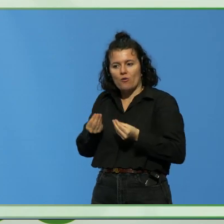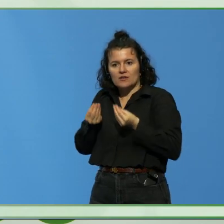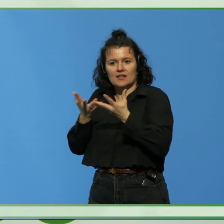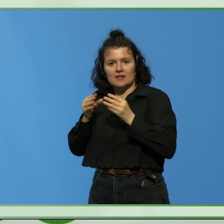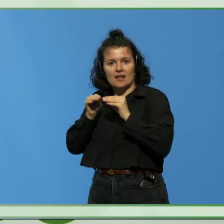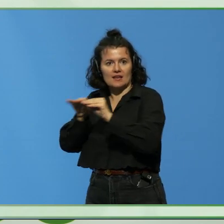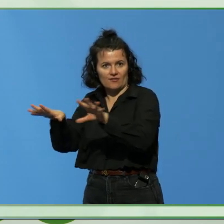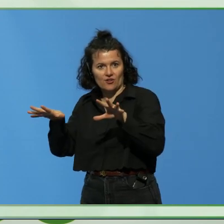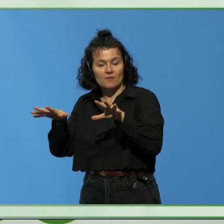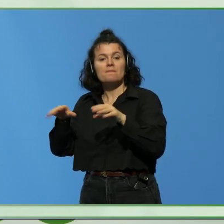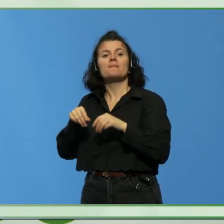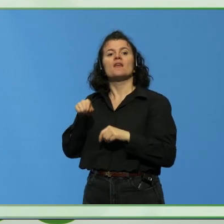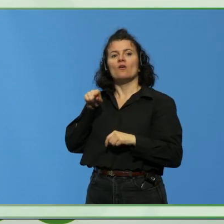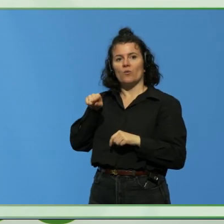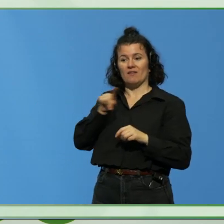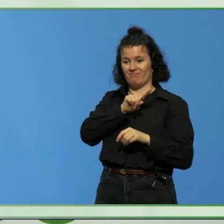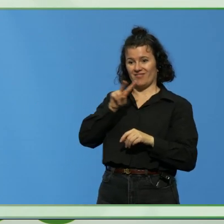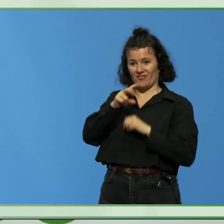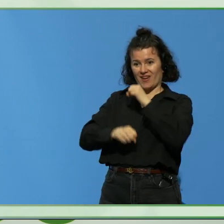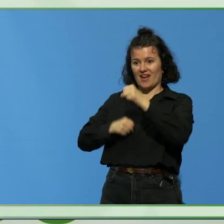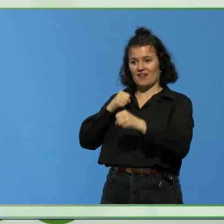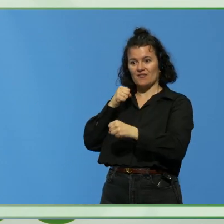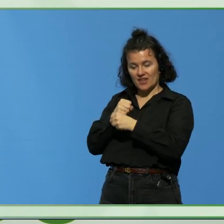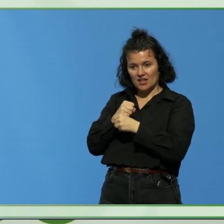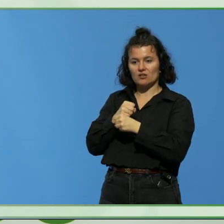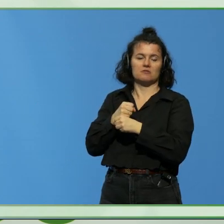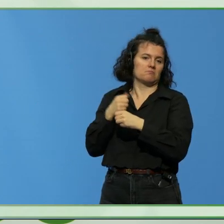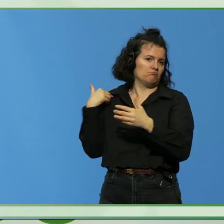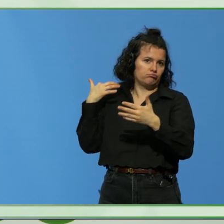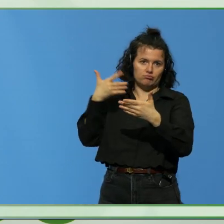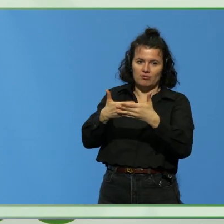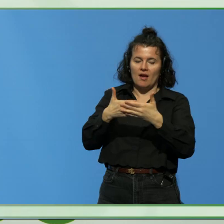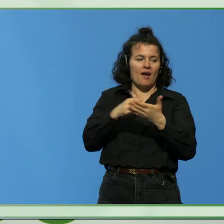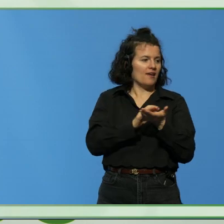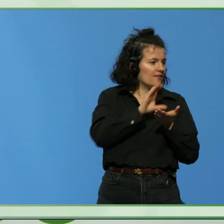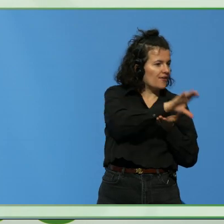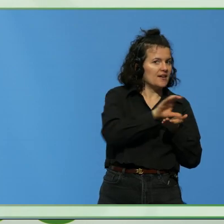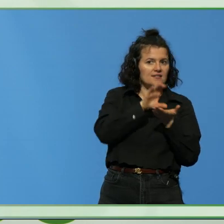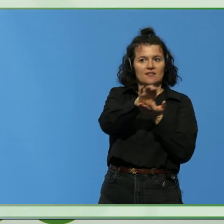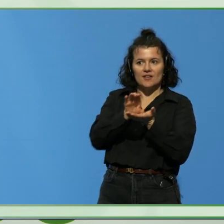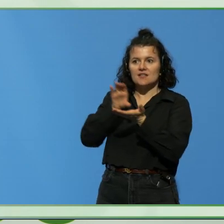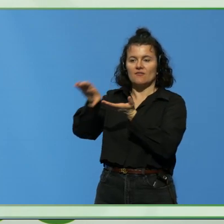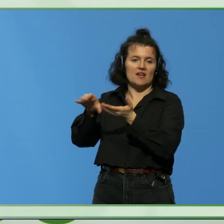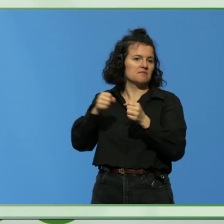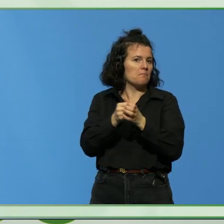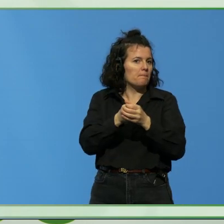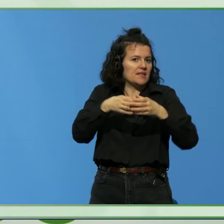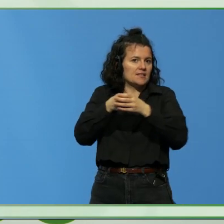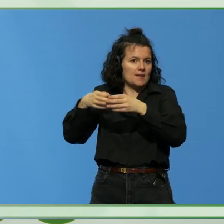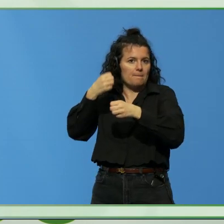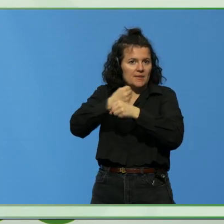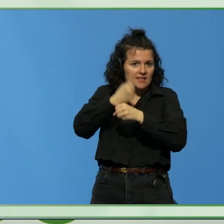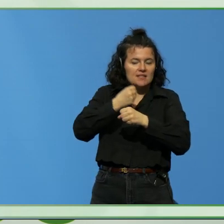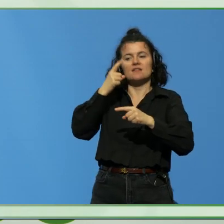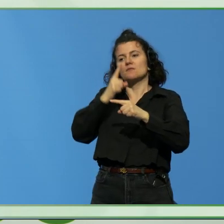data points from all these 12 years that we have been investing in startups, but also supporting different entrepreneurs, and